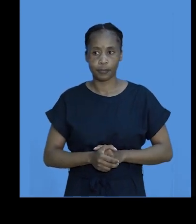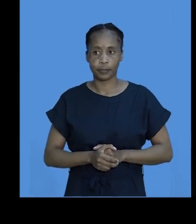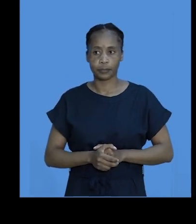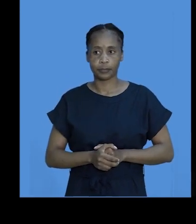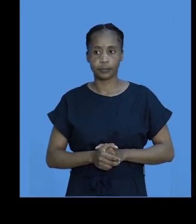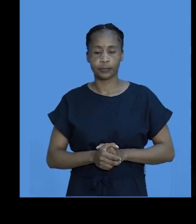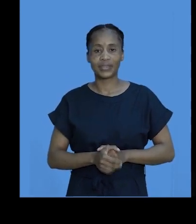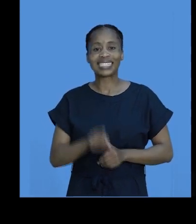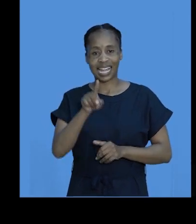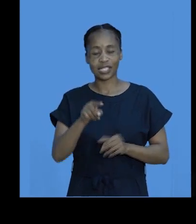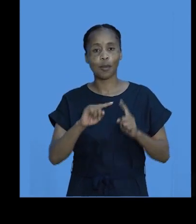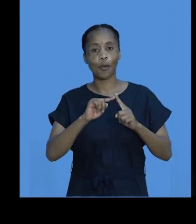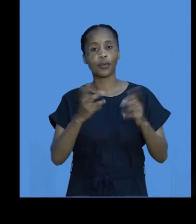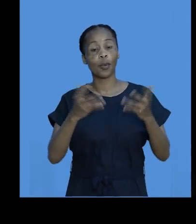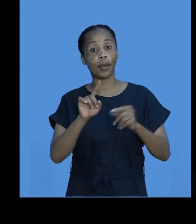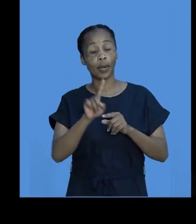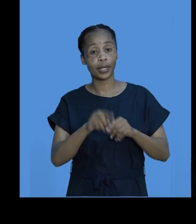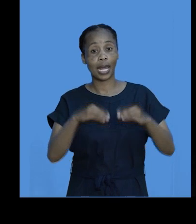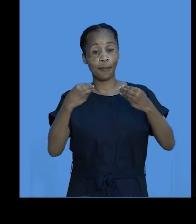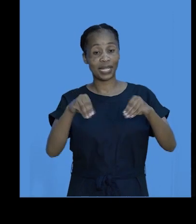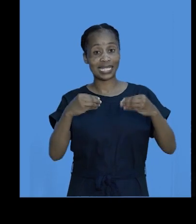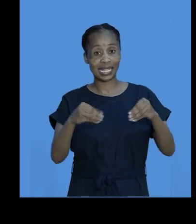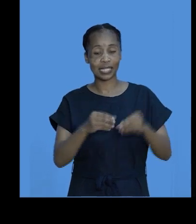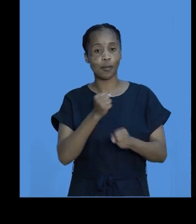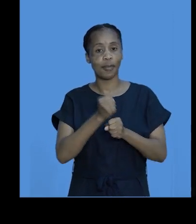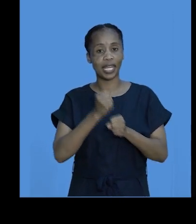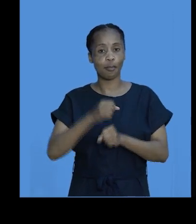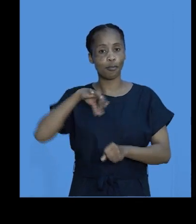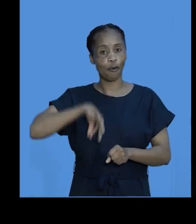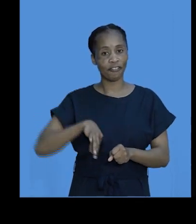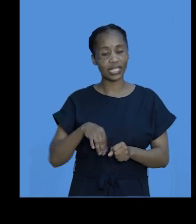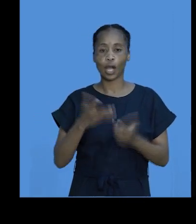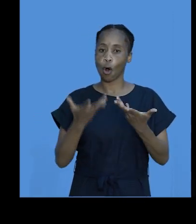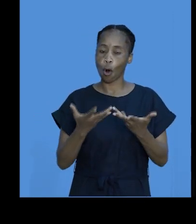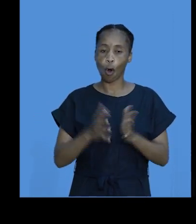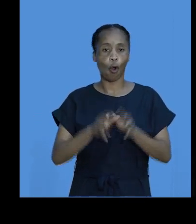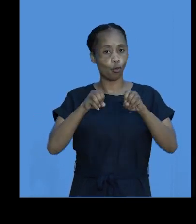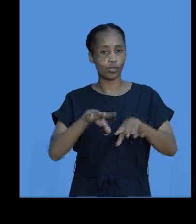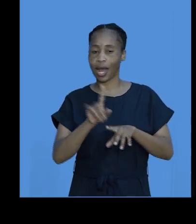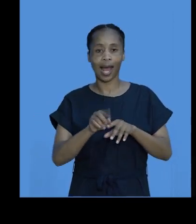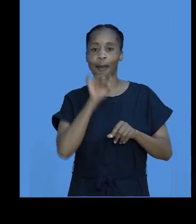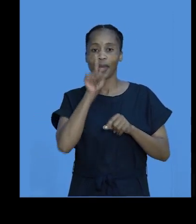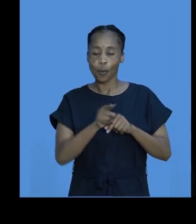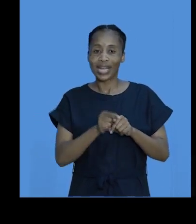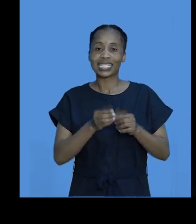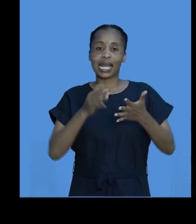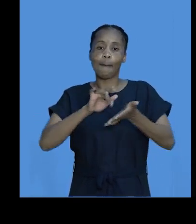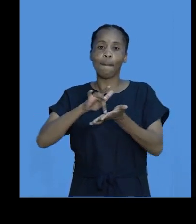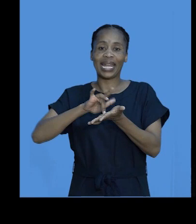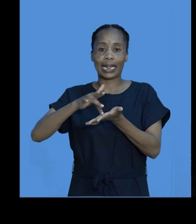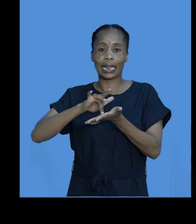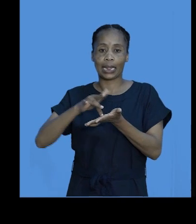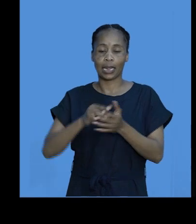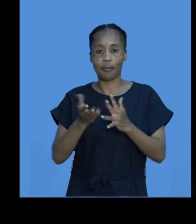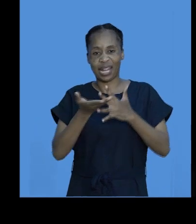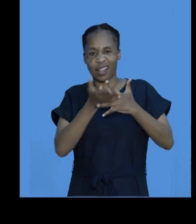break-even point there. It is the point where the business is not making a profit nor a loss there. So those are the two